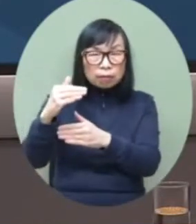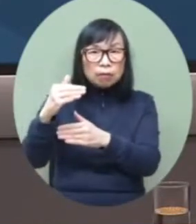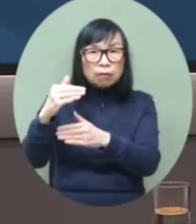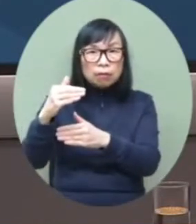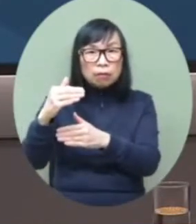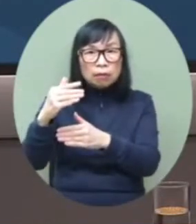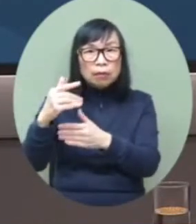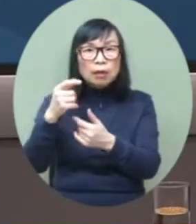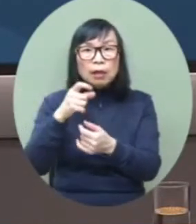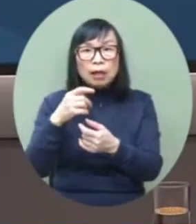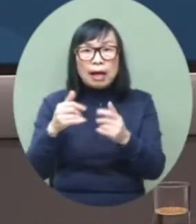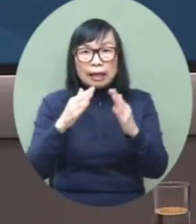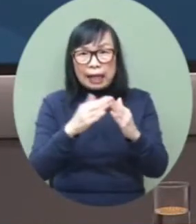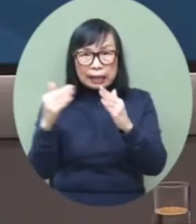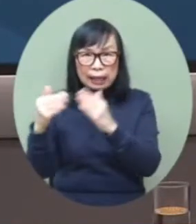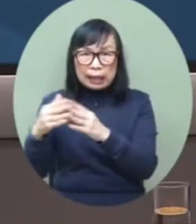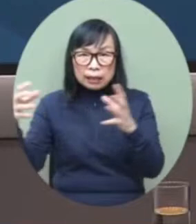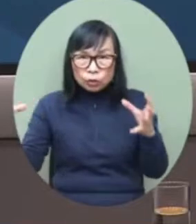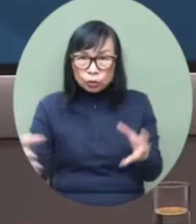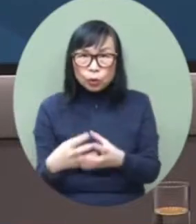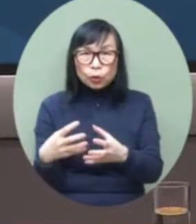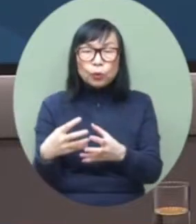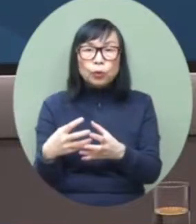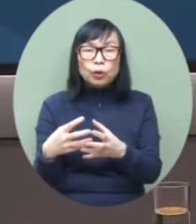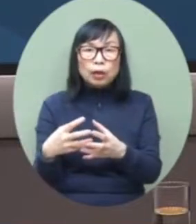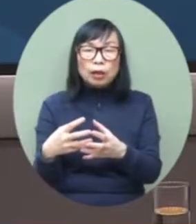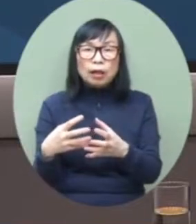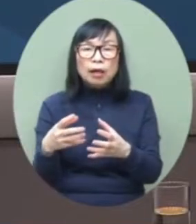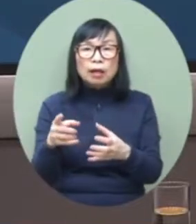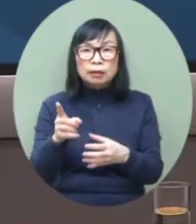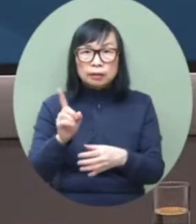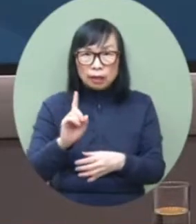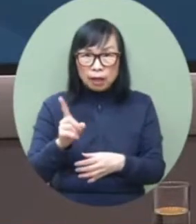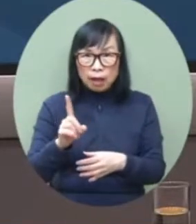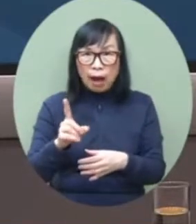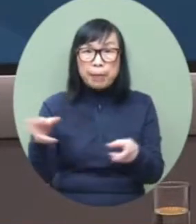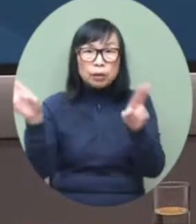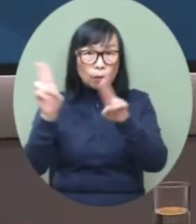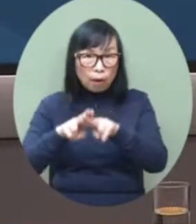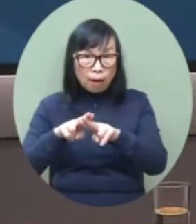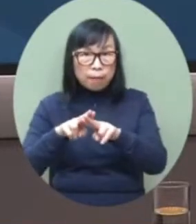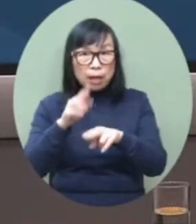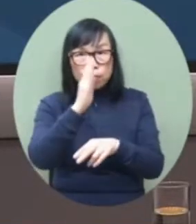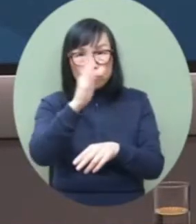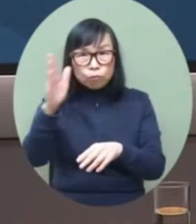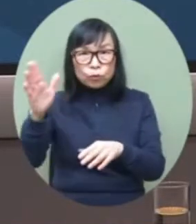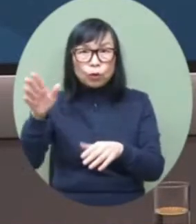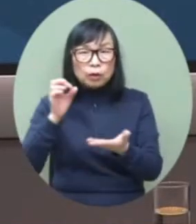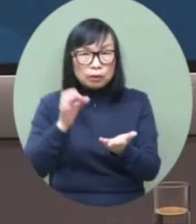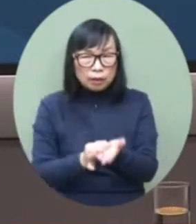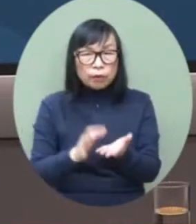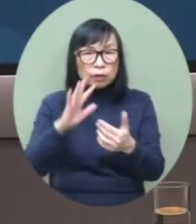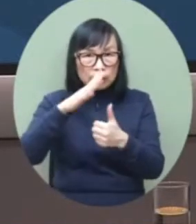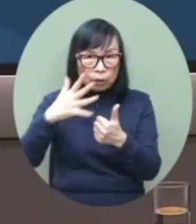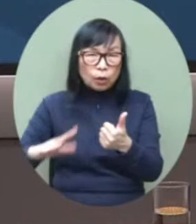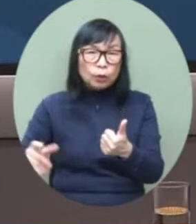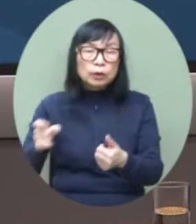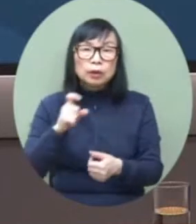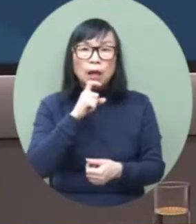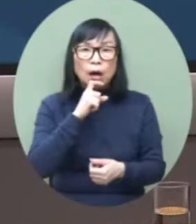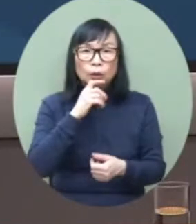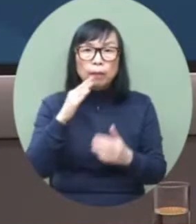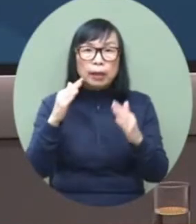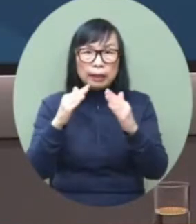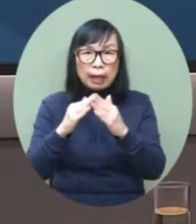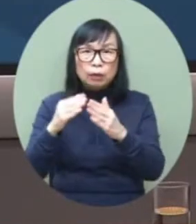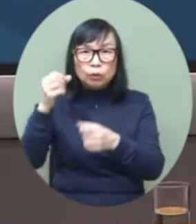household gathering, and also closure of many facilities, and also work from home, for example. So it's difficult